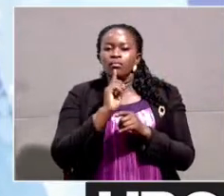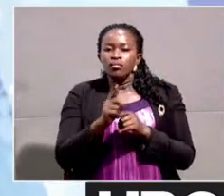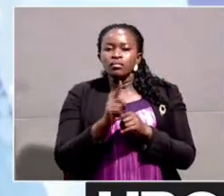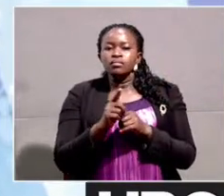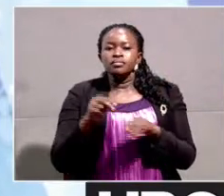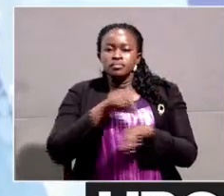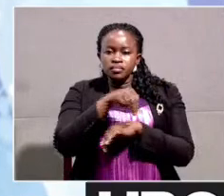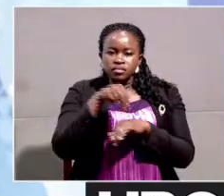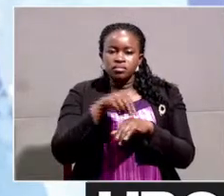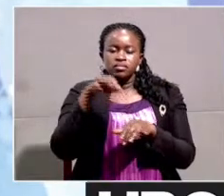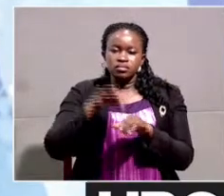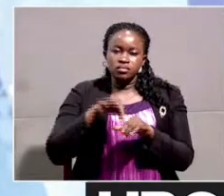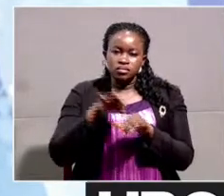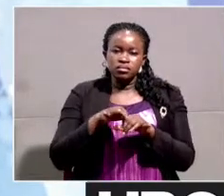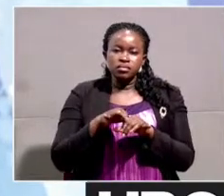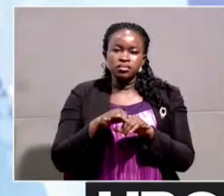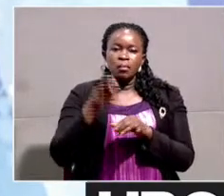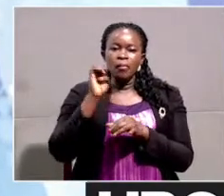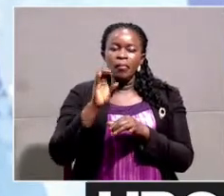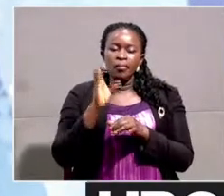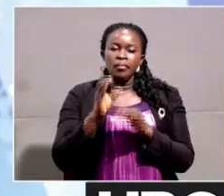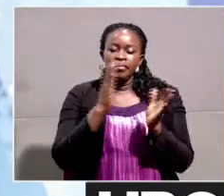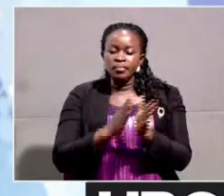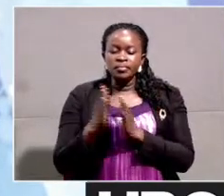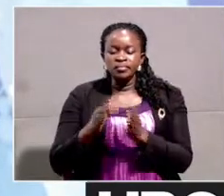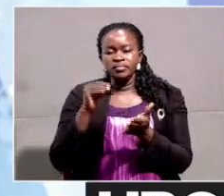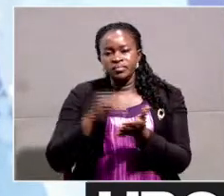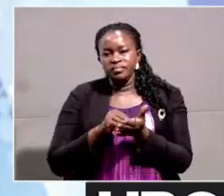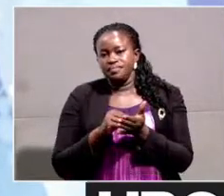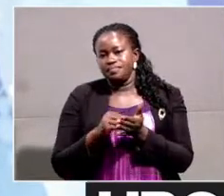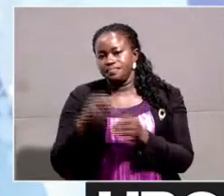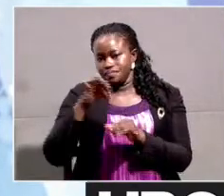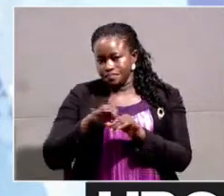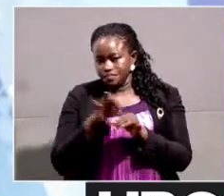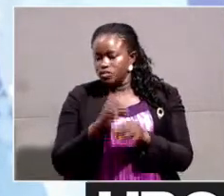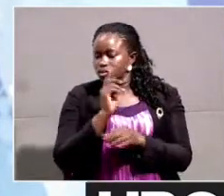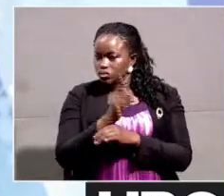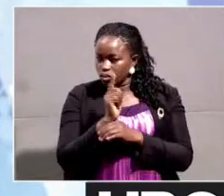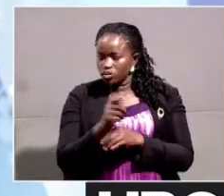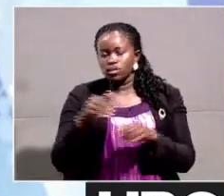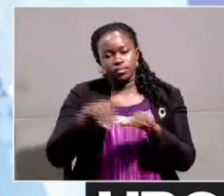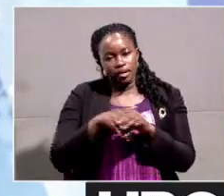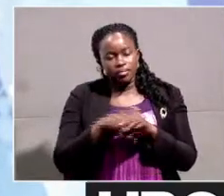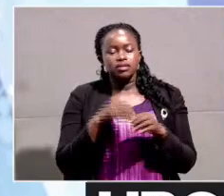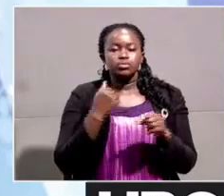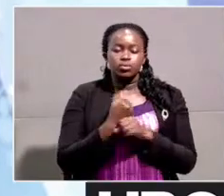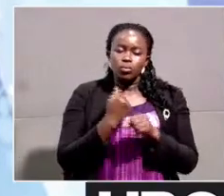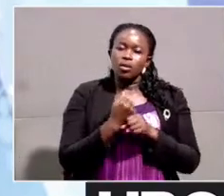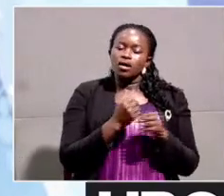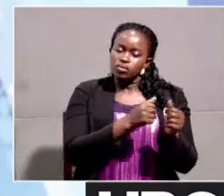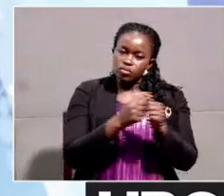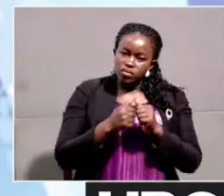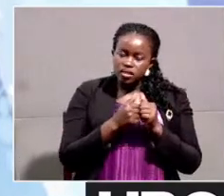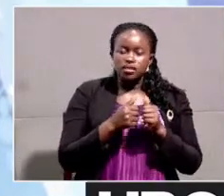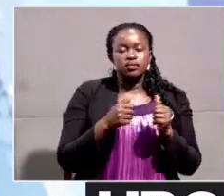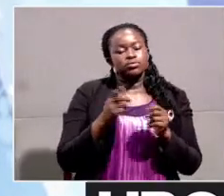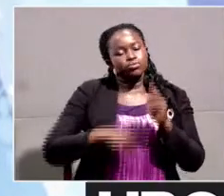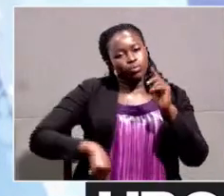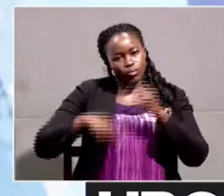National Electoral Commission to organize by-elections. She cautioned party members to work together to win